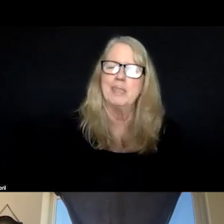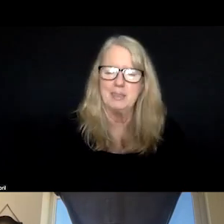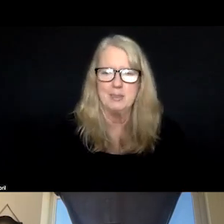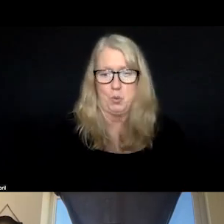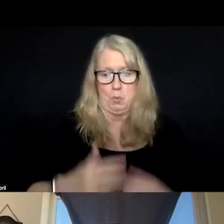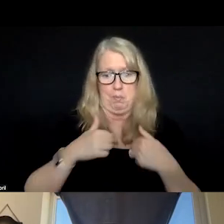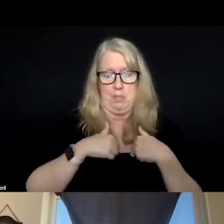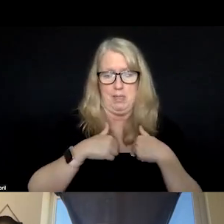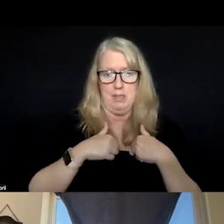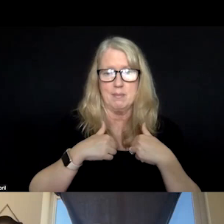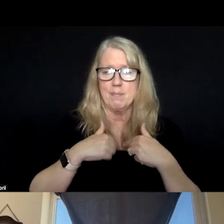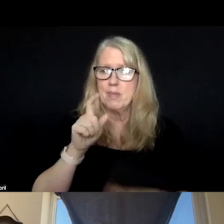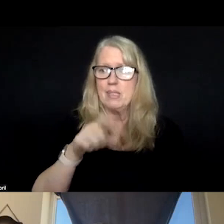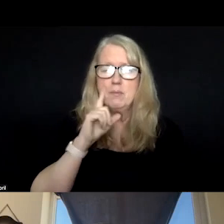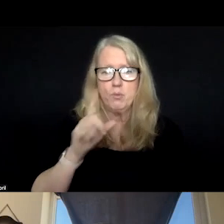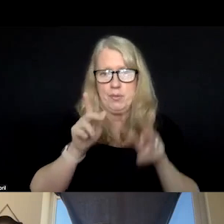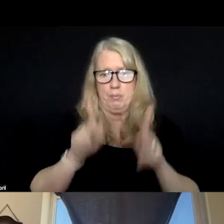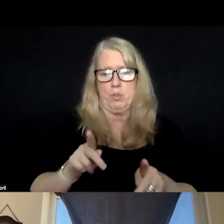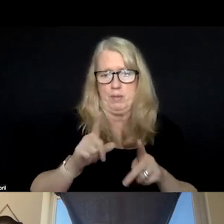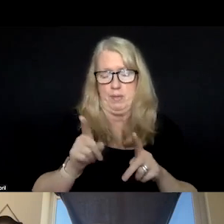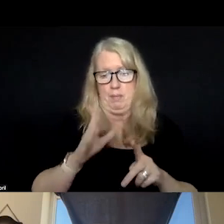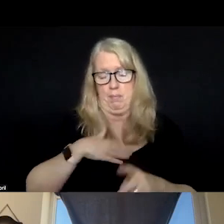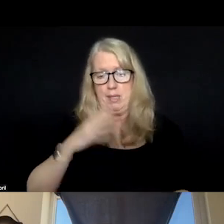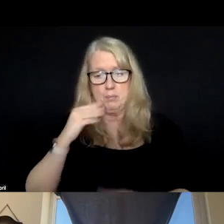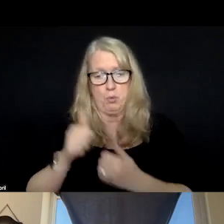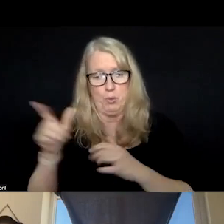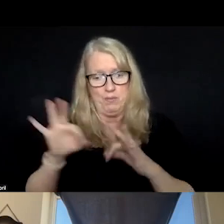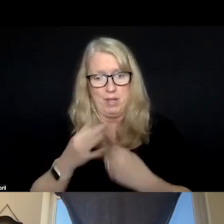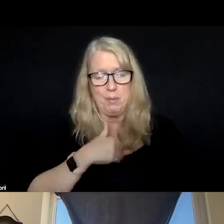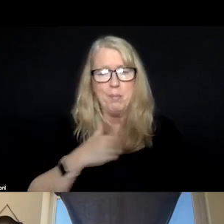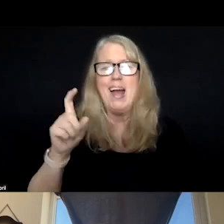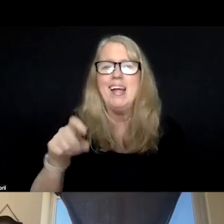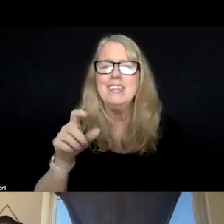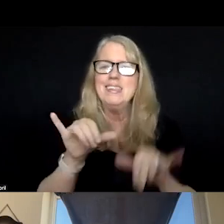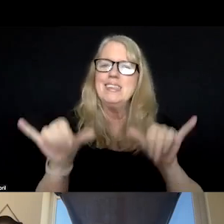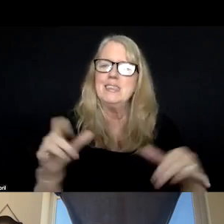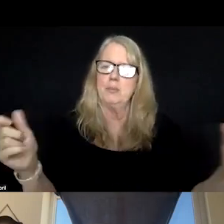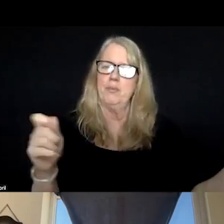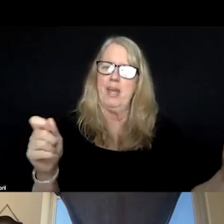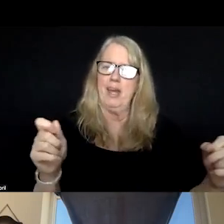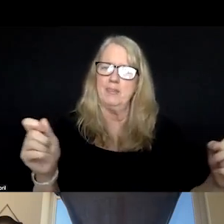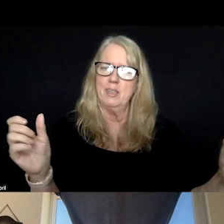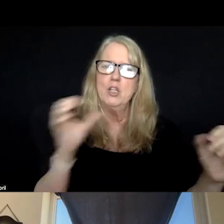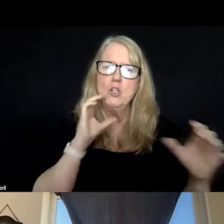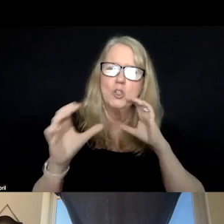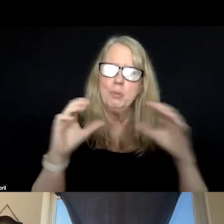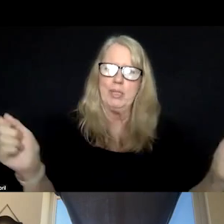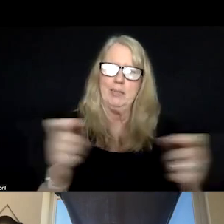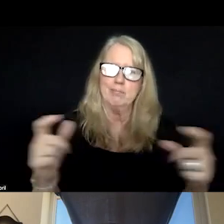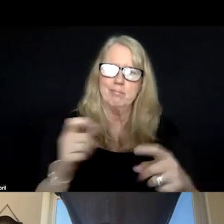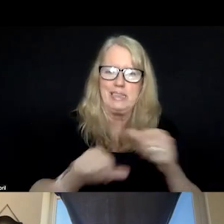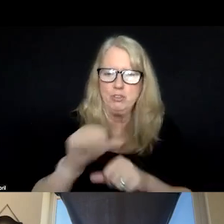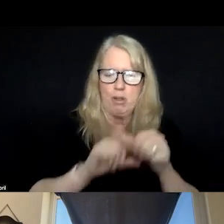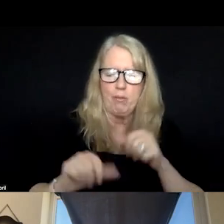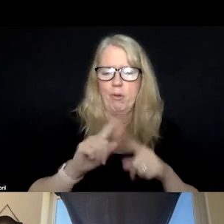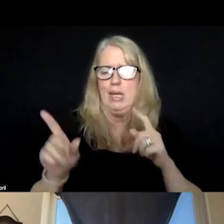a person in this, a family member in this situation is I need systems to talk to each other. I need the